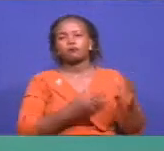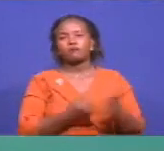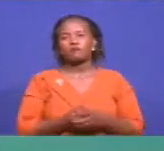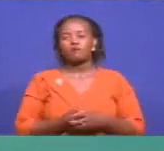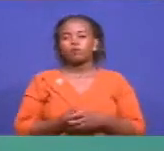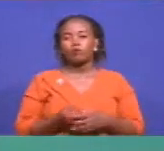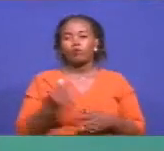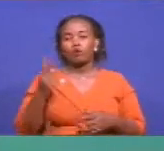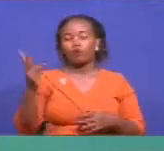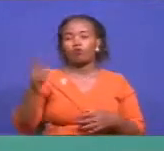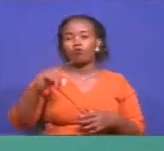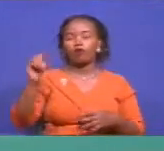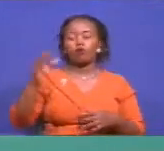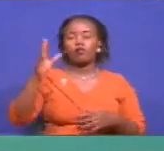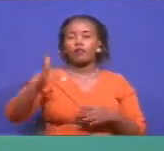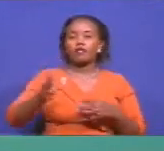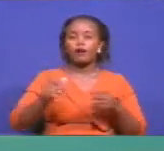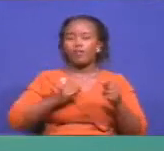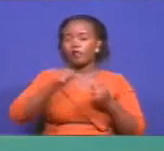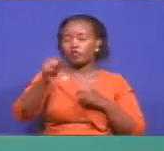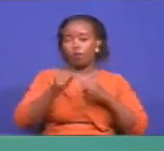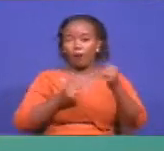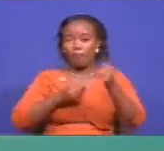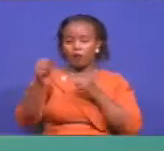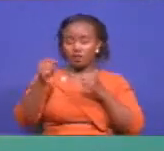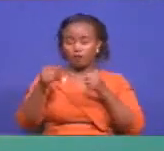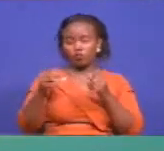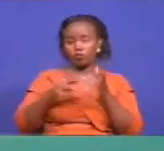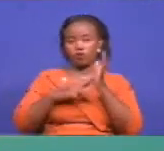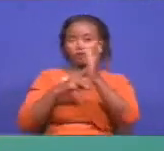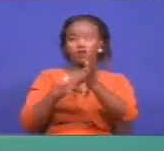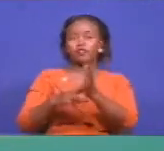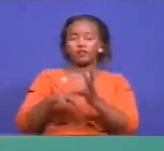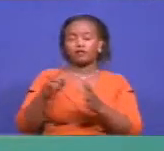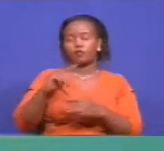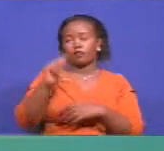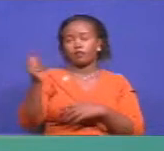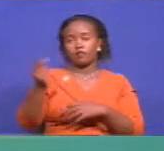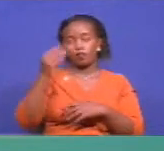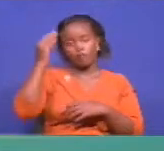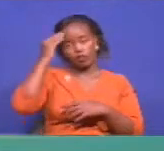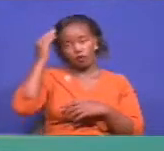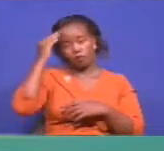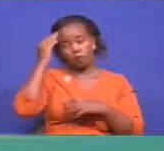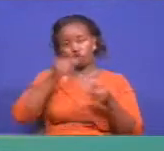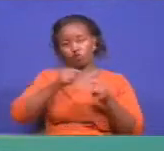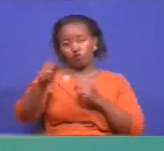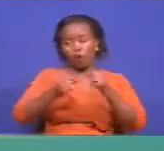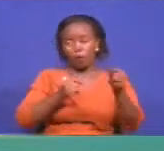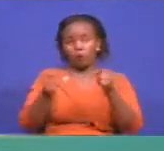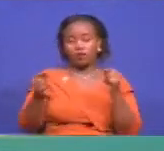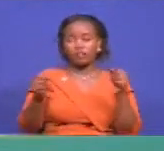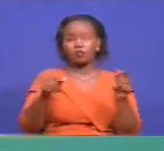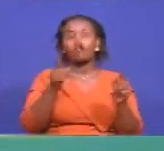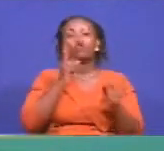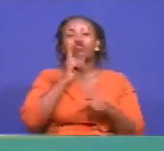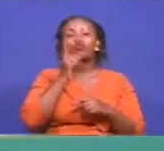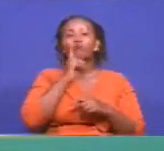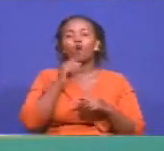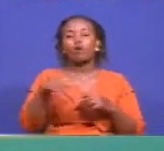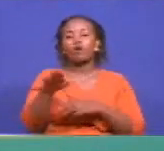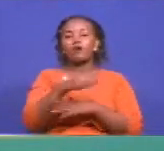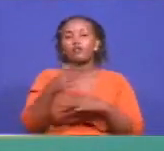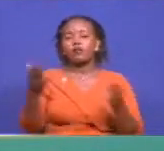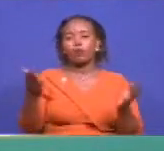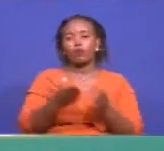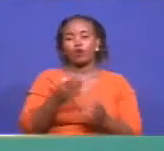Kenyan boxers will feature in the Konstantin Korotkov Memorial International Boxing Championships tomorrow in Russia